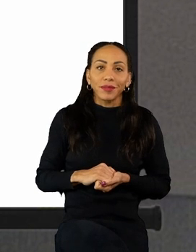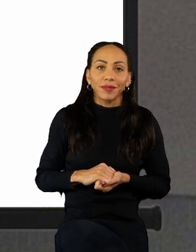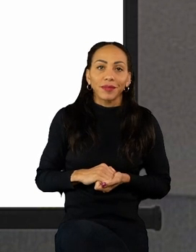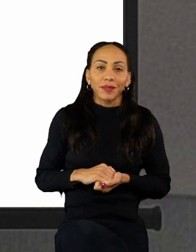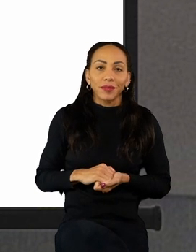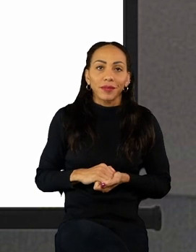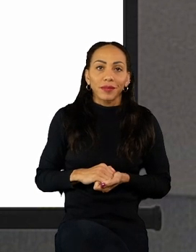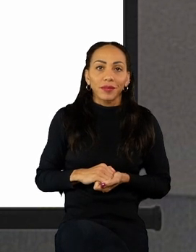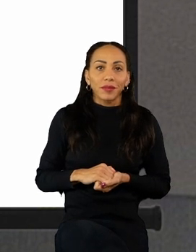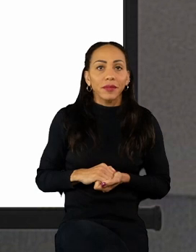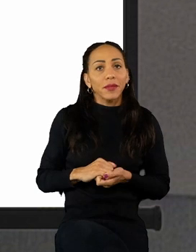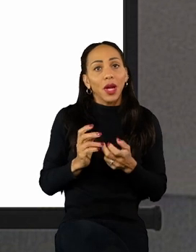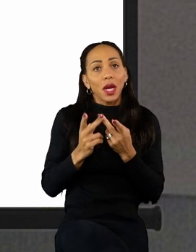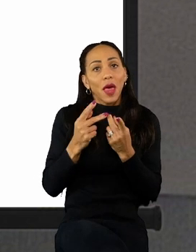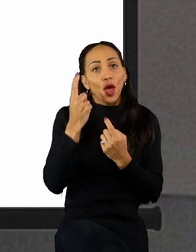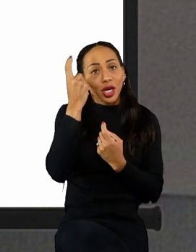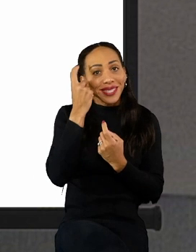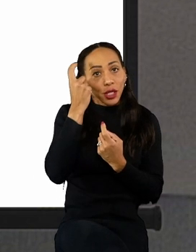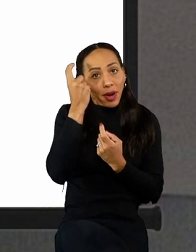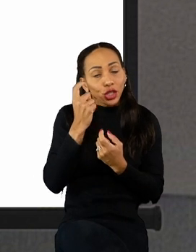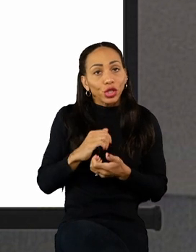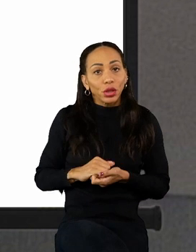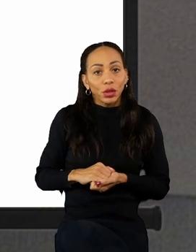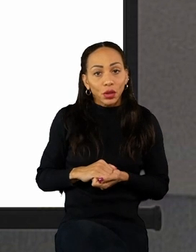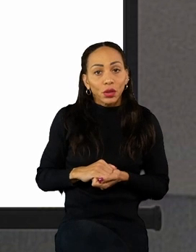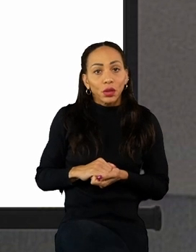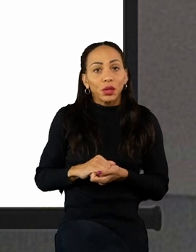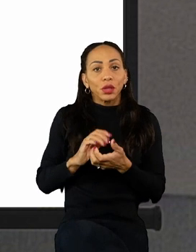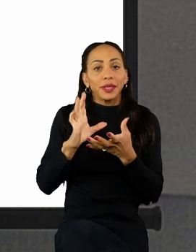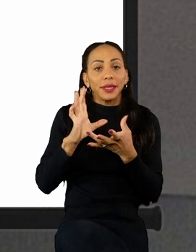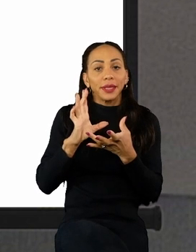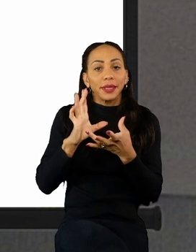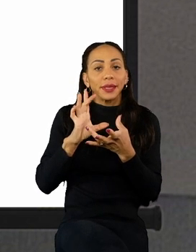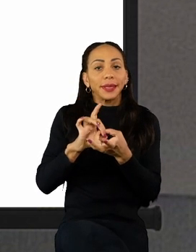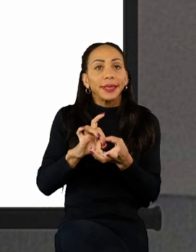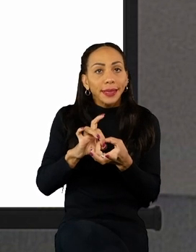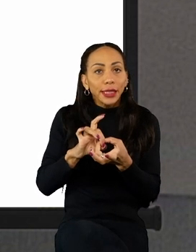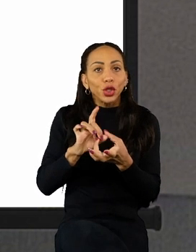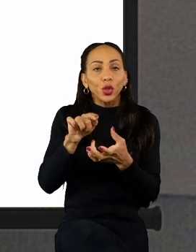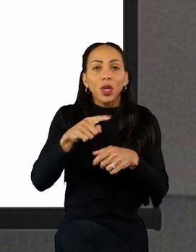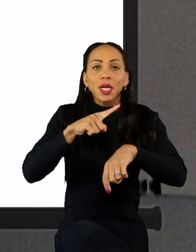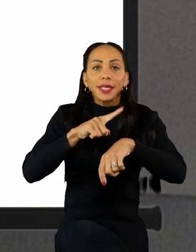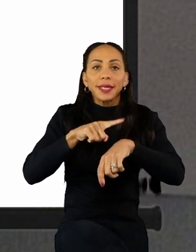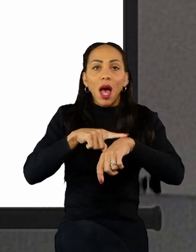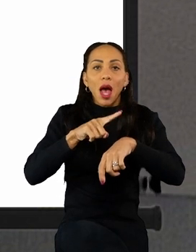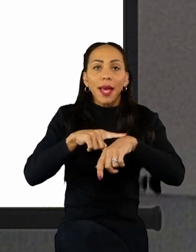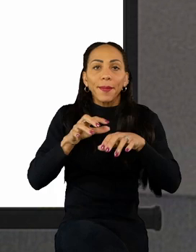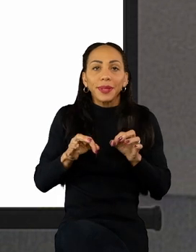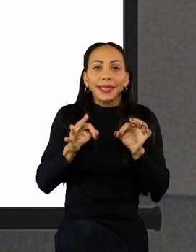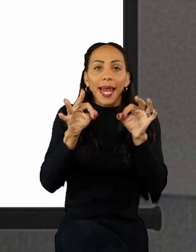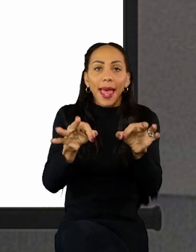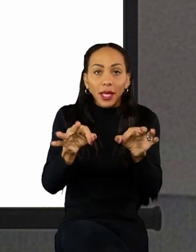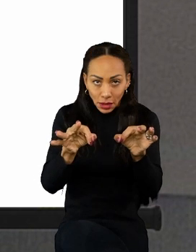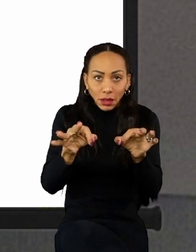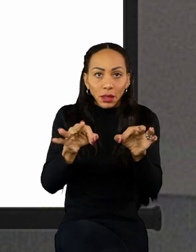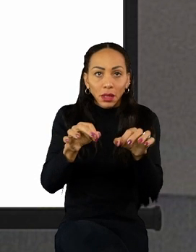Oh, yes, that's something, a significant consideration that we will be making is to do with the time difference, and the